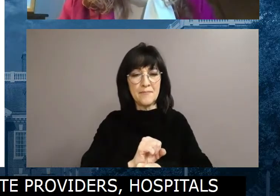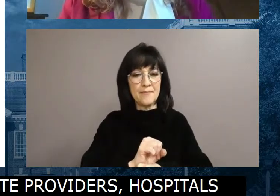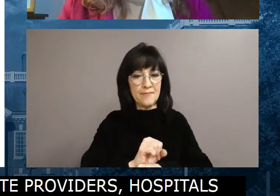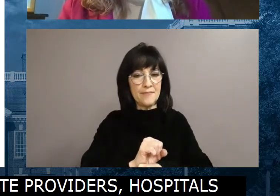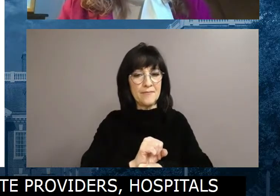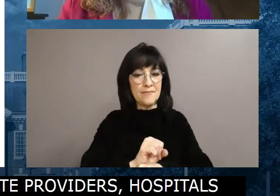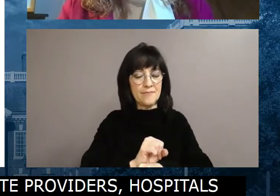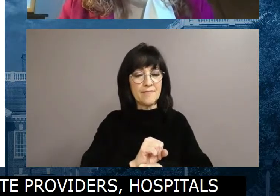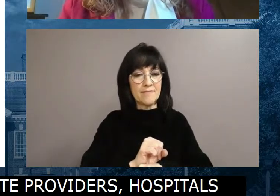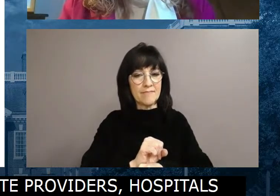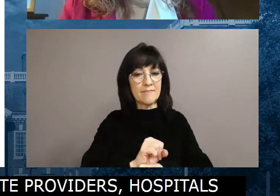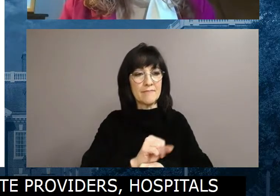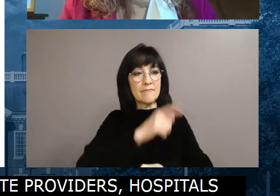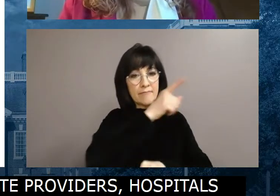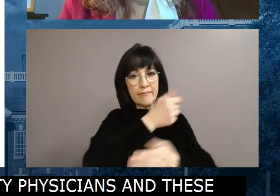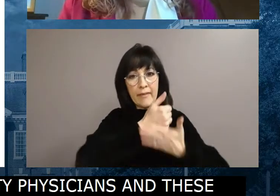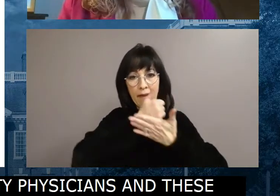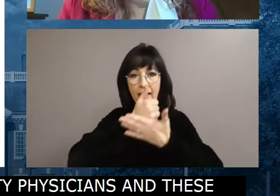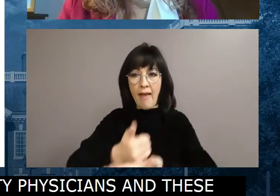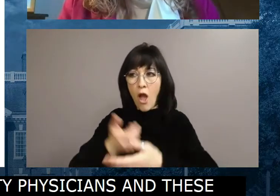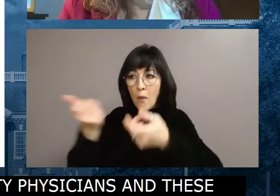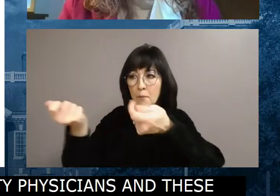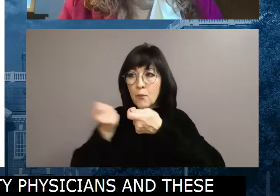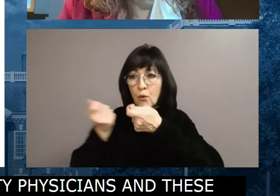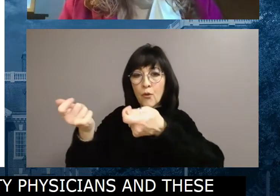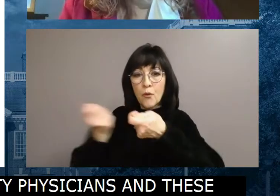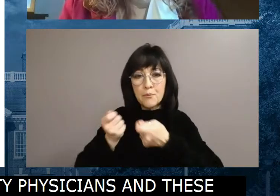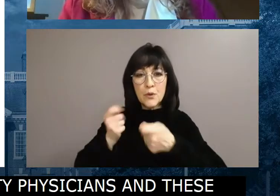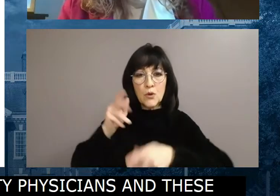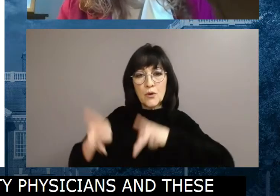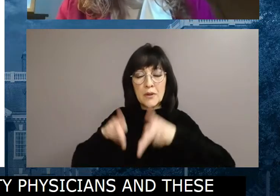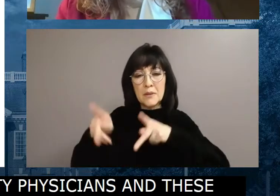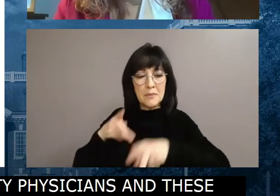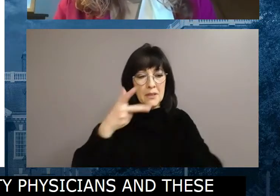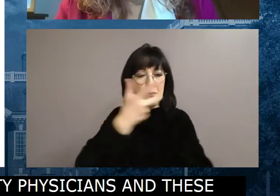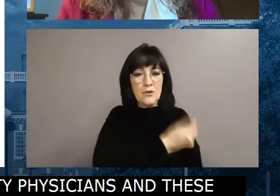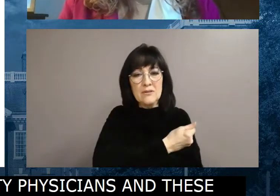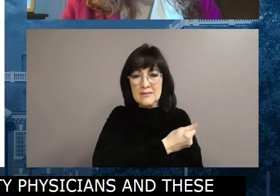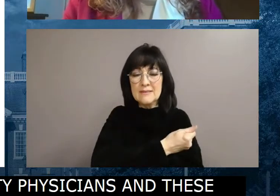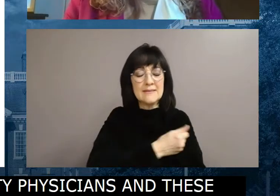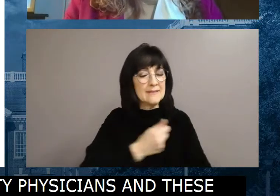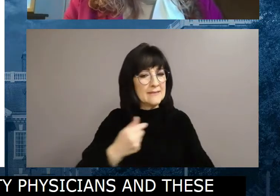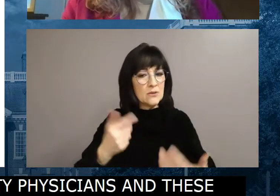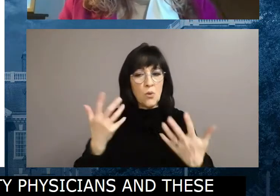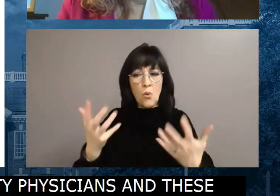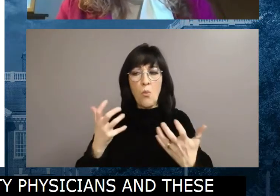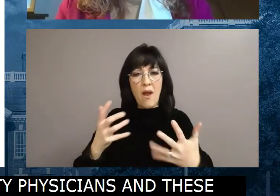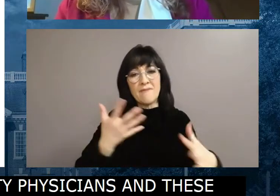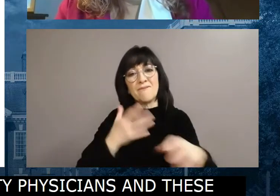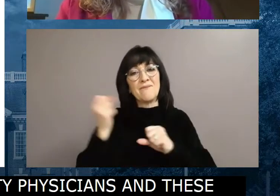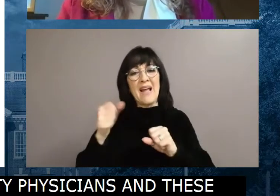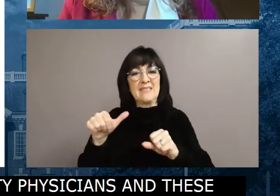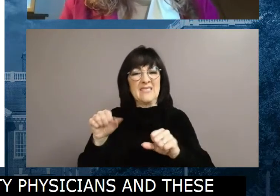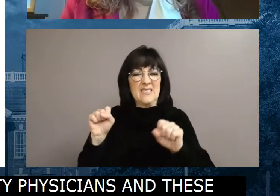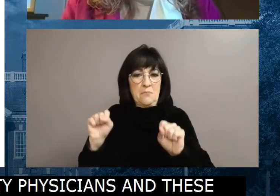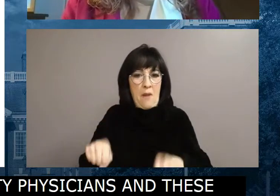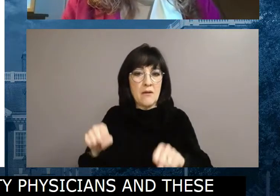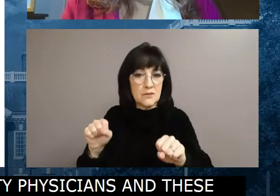into the arms of Delawareans as quickly as possible. They're really focused